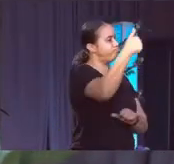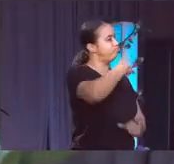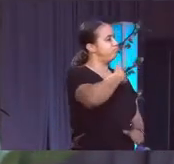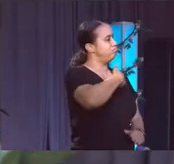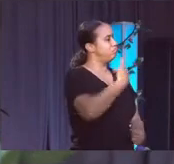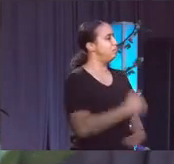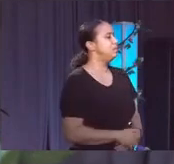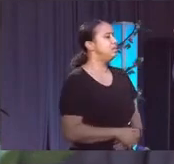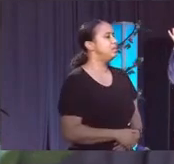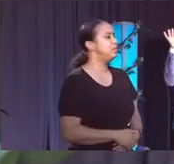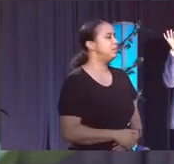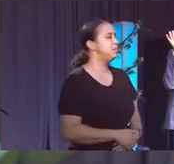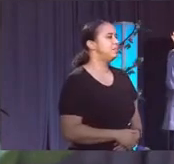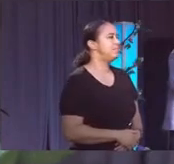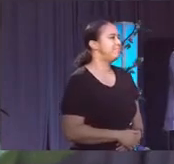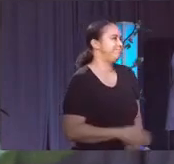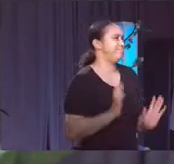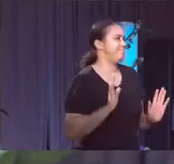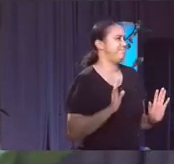Bruh,